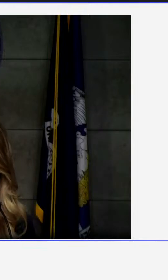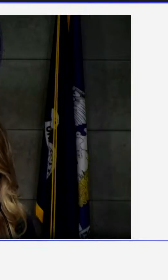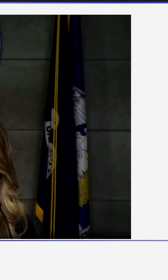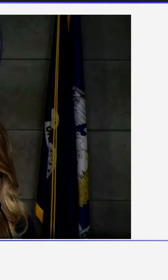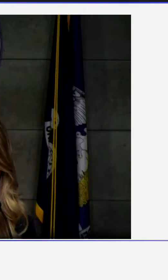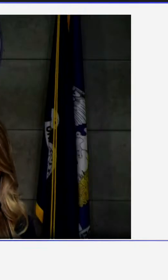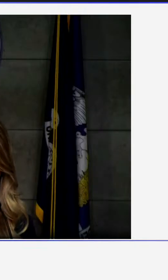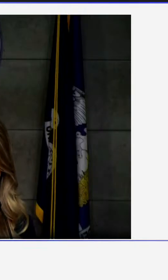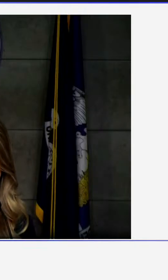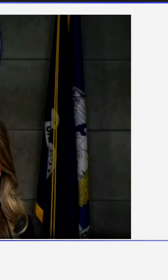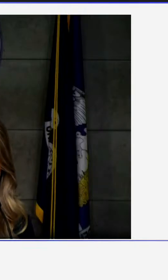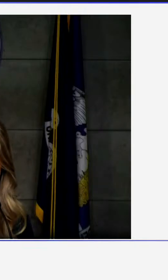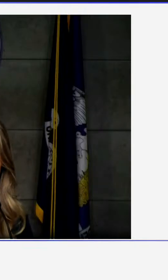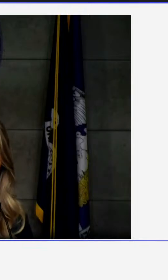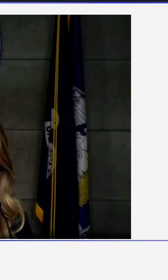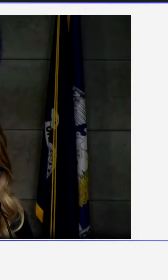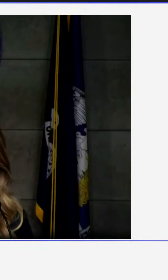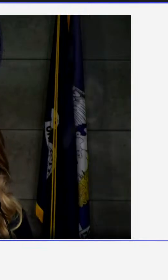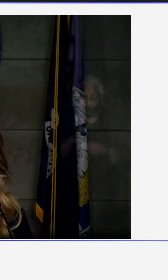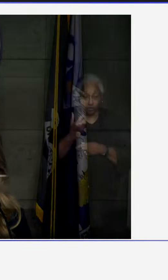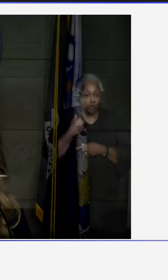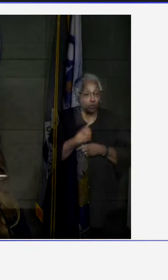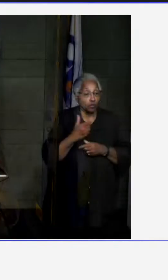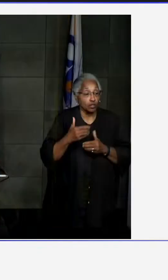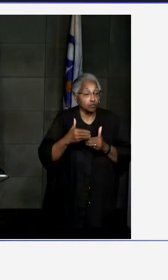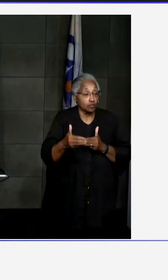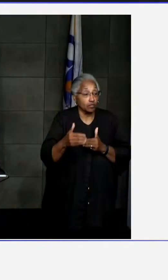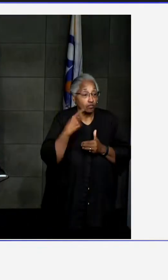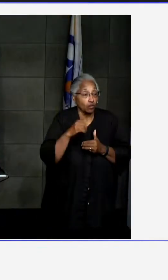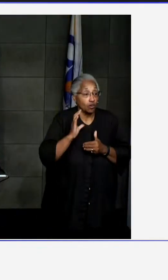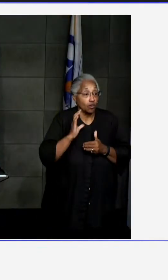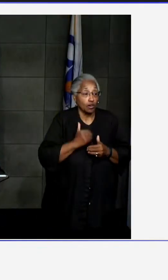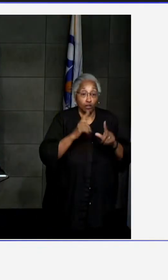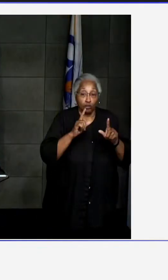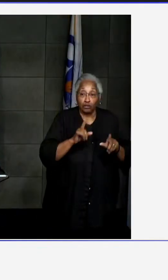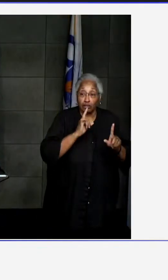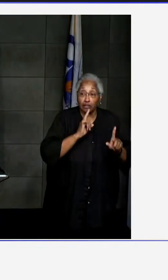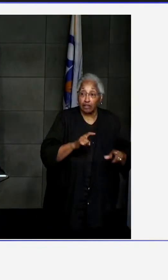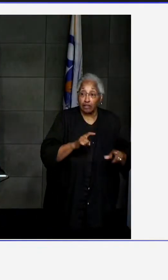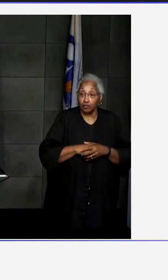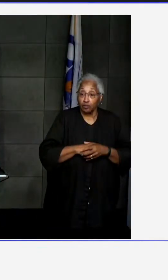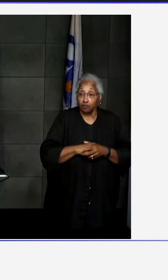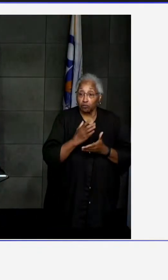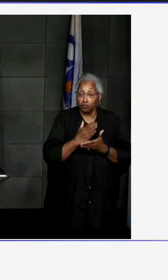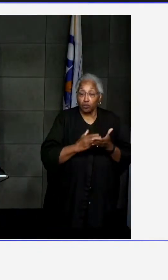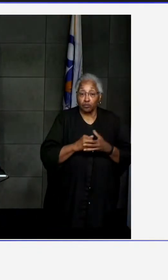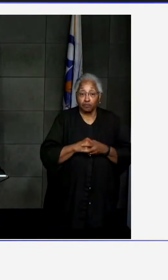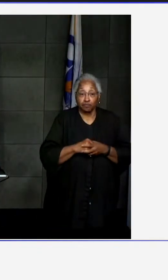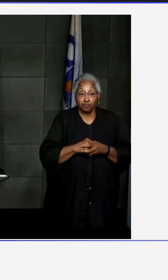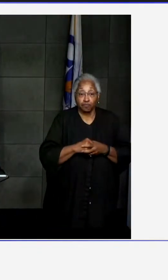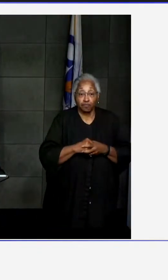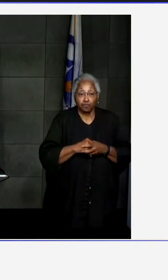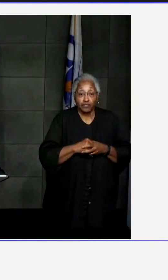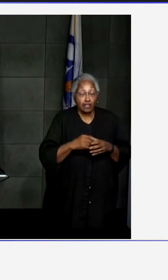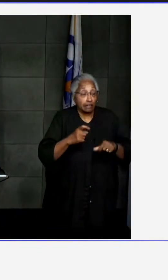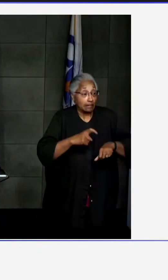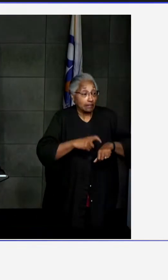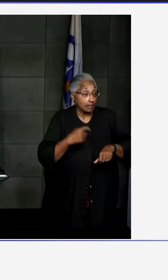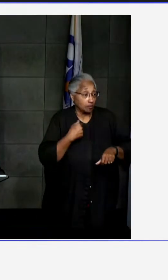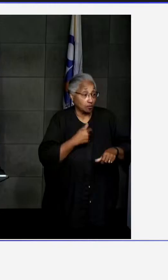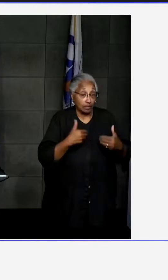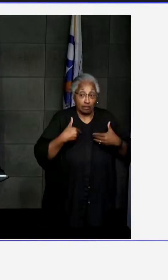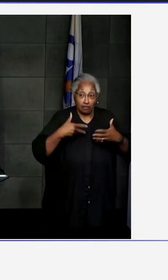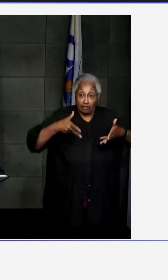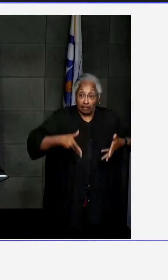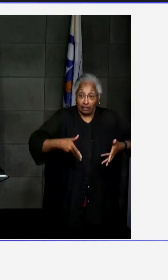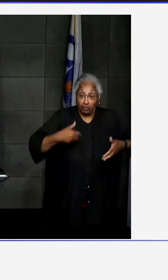Thank you, Ken, for that outlook. We will move on to our Q&A portion of the event. In the remaining time that we have, we will